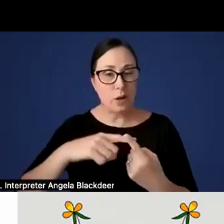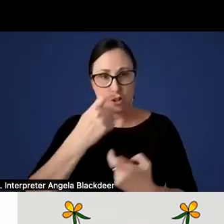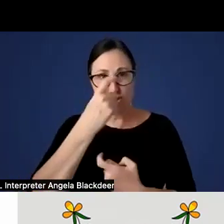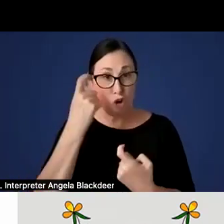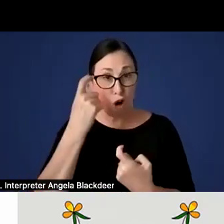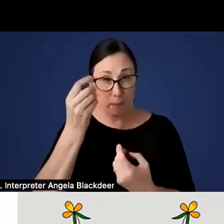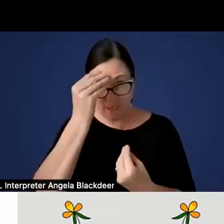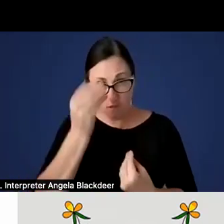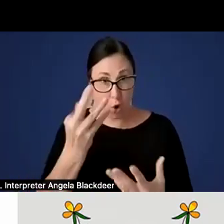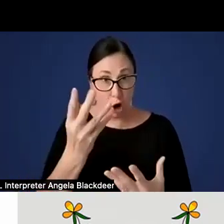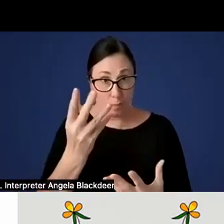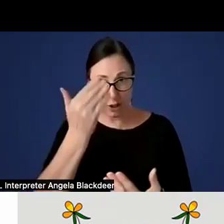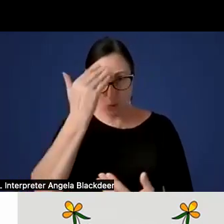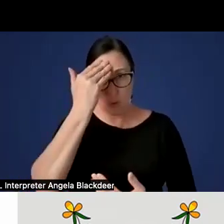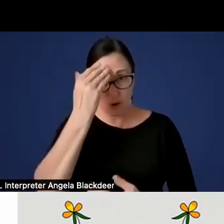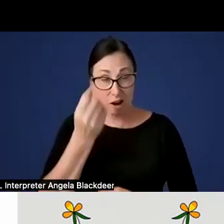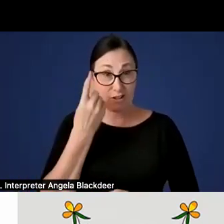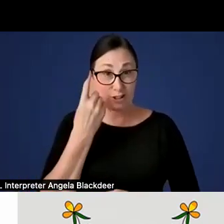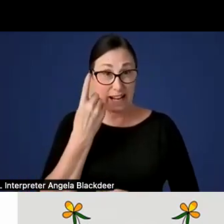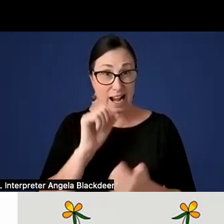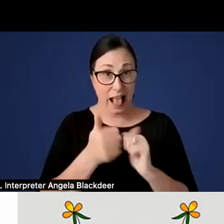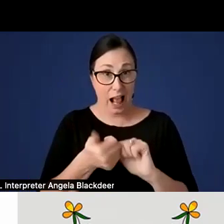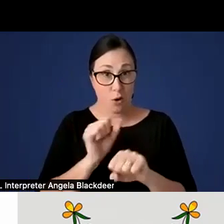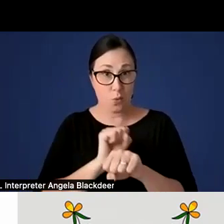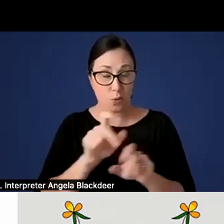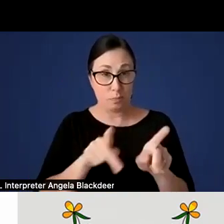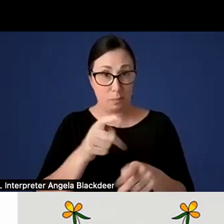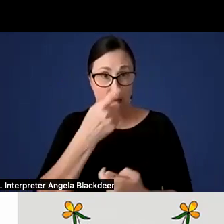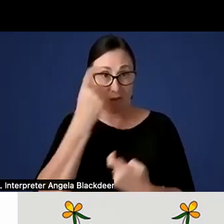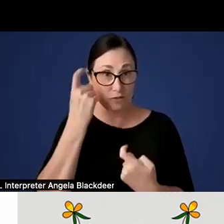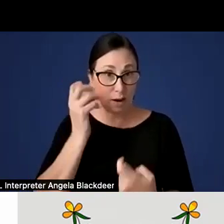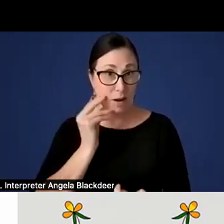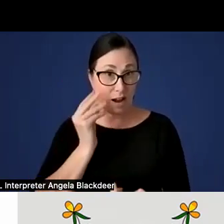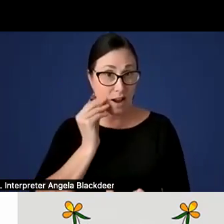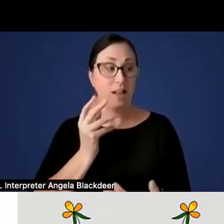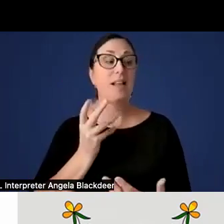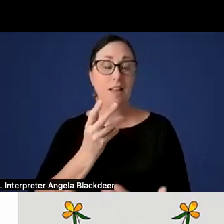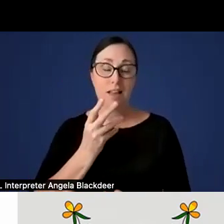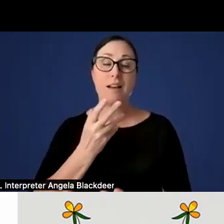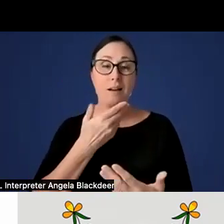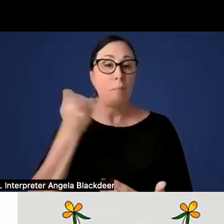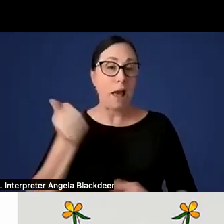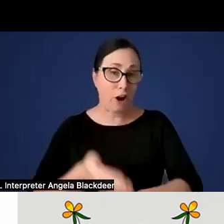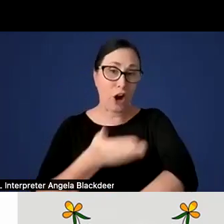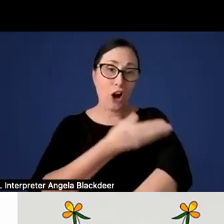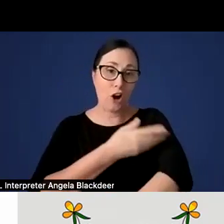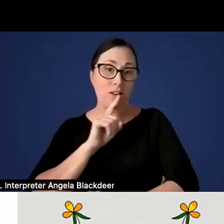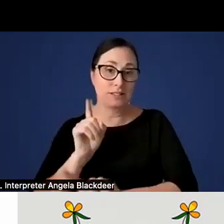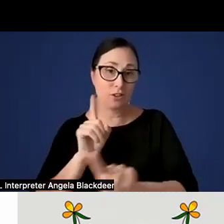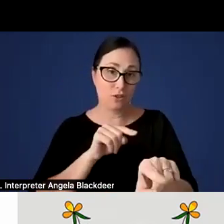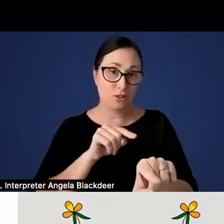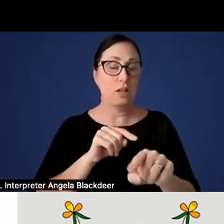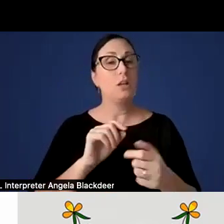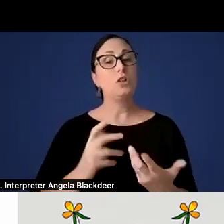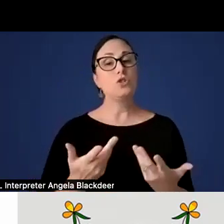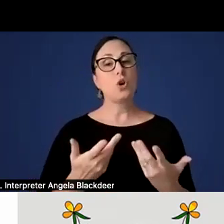and outcomes. So I kind of even think about, what does it mean engaging law enforcement when someone is having suicidal